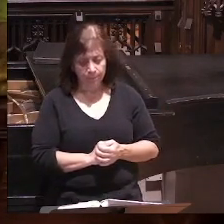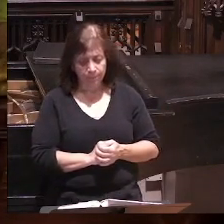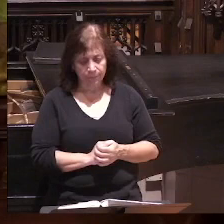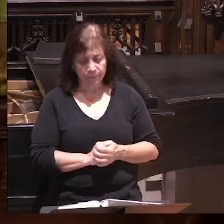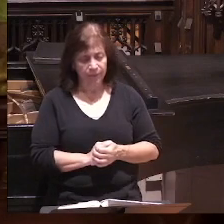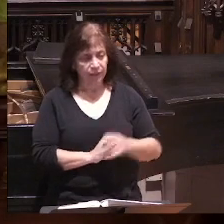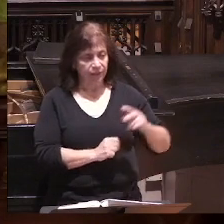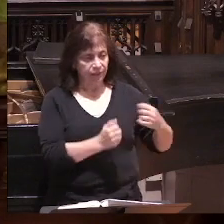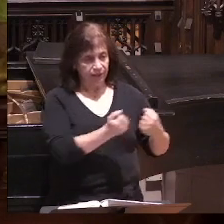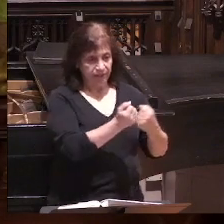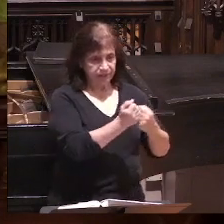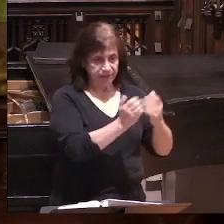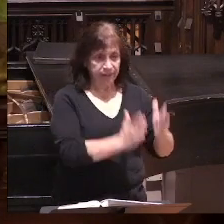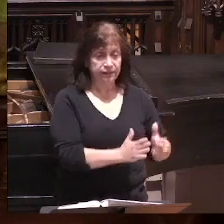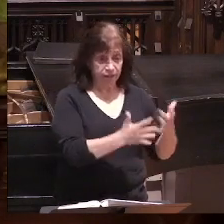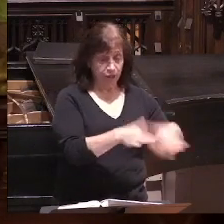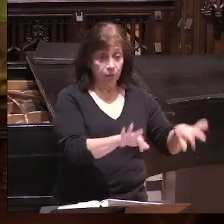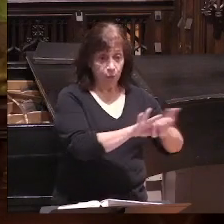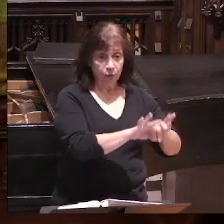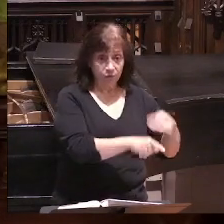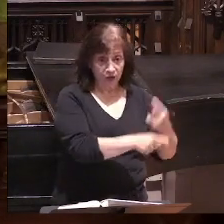The second chairs really matter, right?